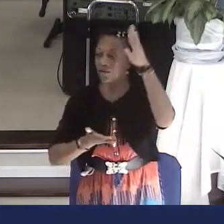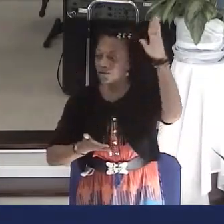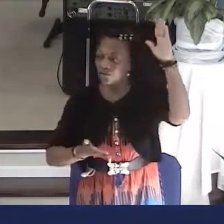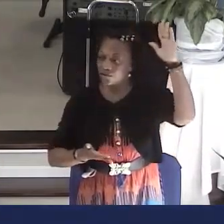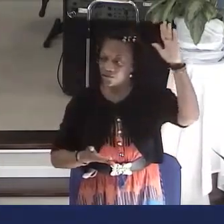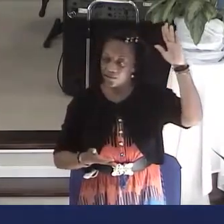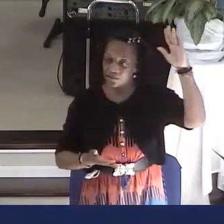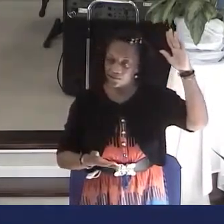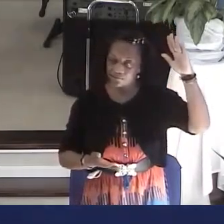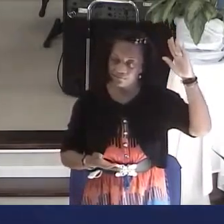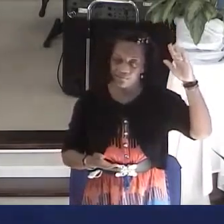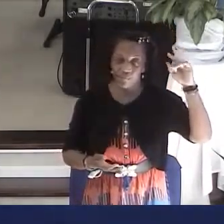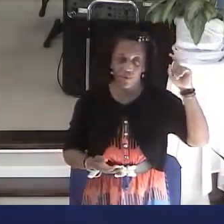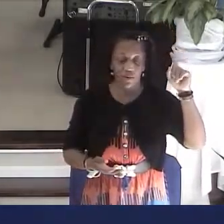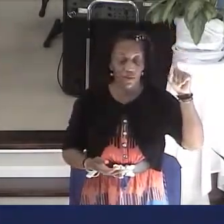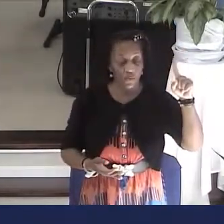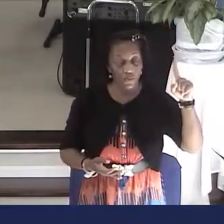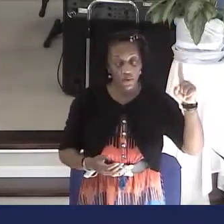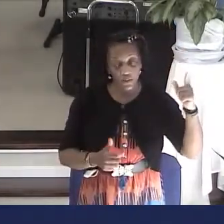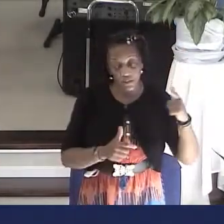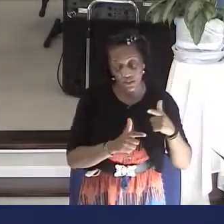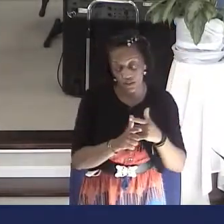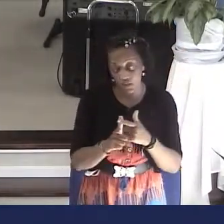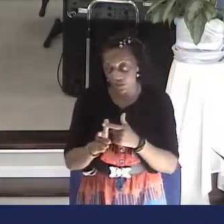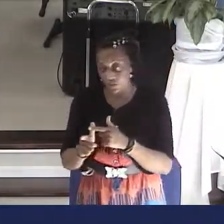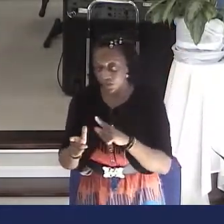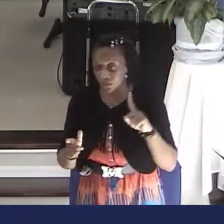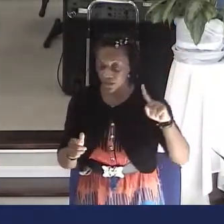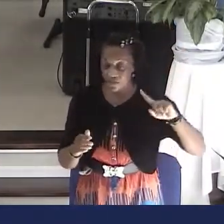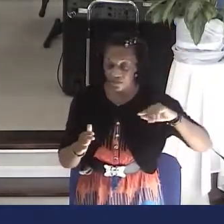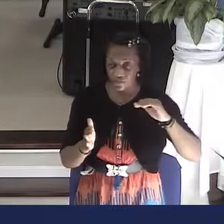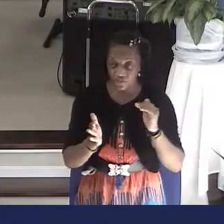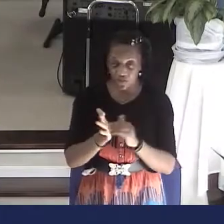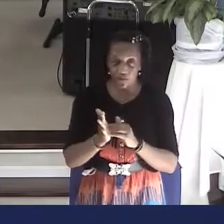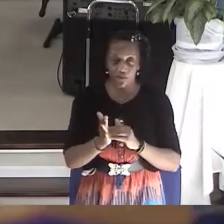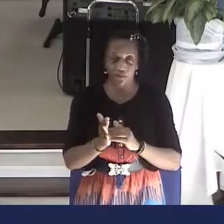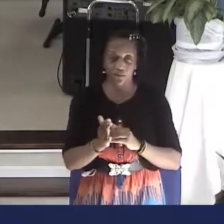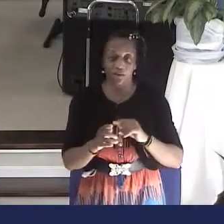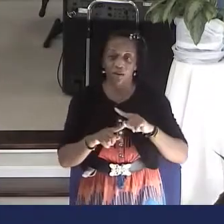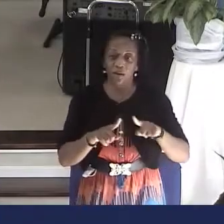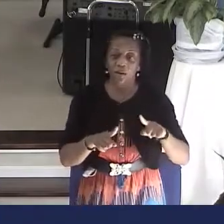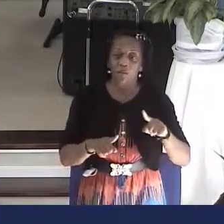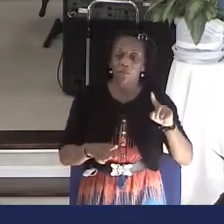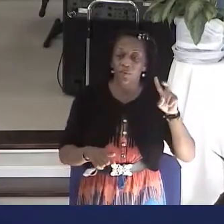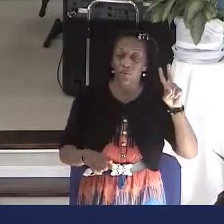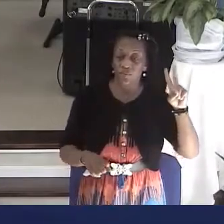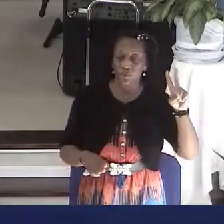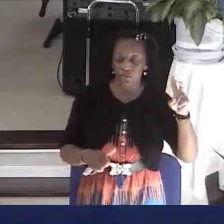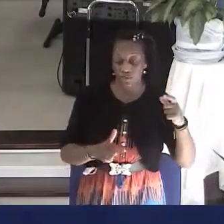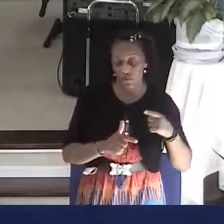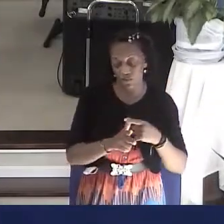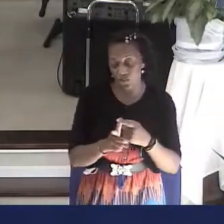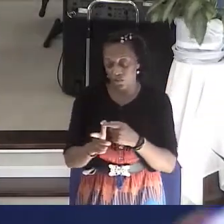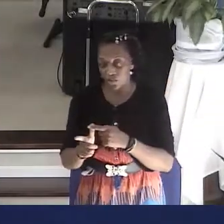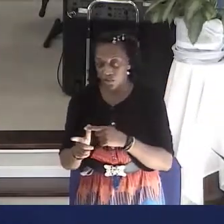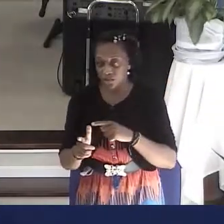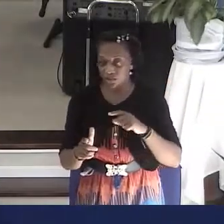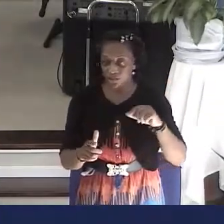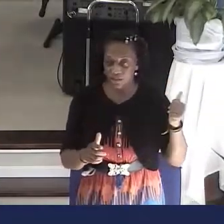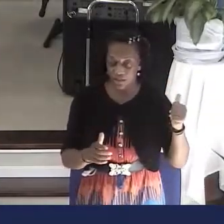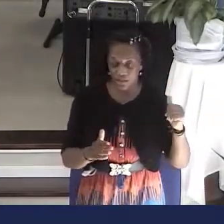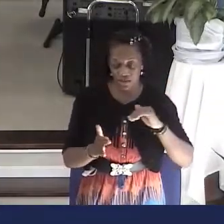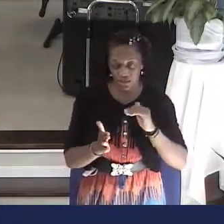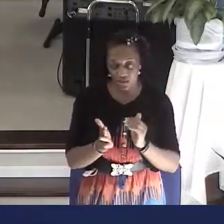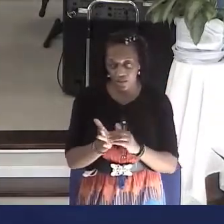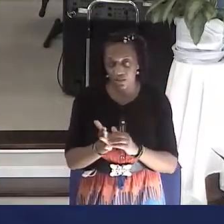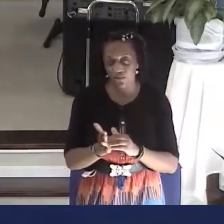one shall chase 1,000. But 2 shall put 10,000 to flight. That's exponential